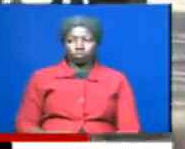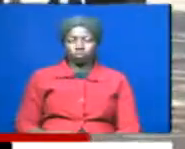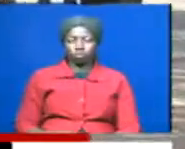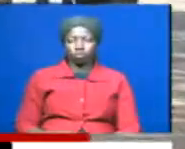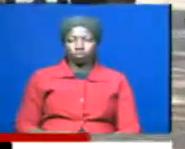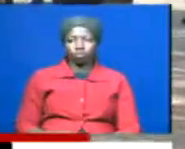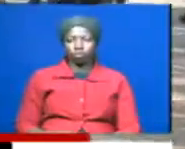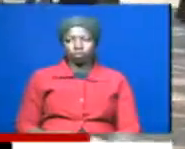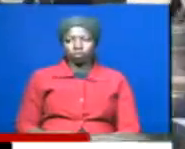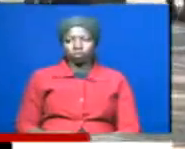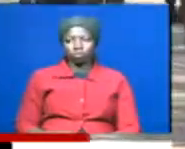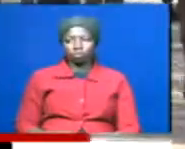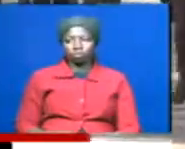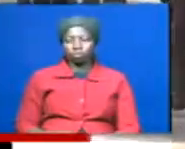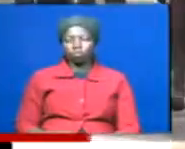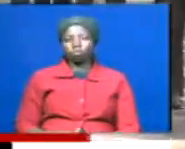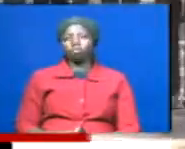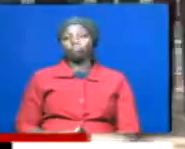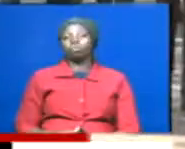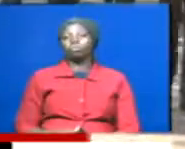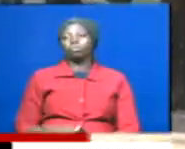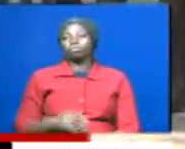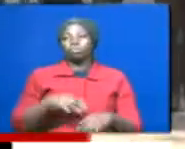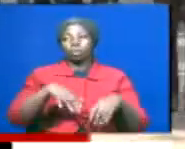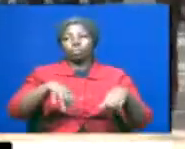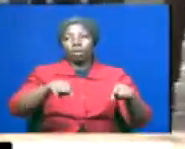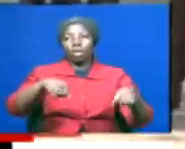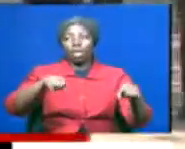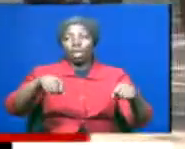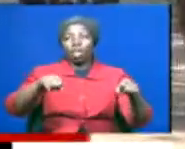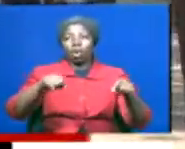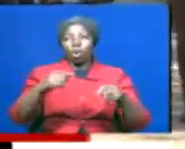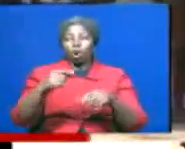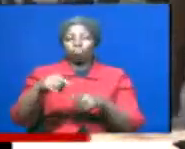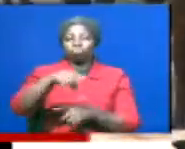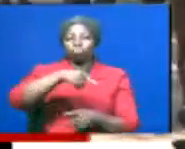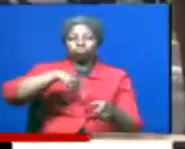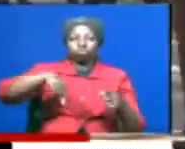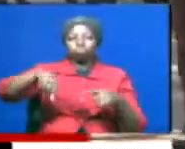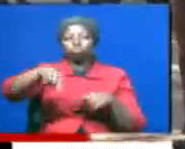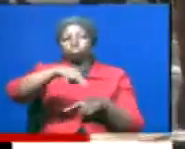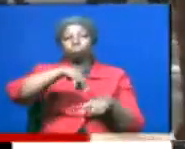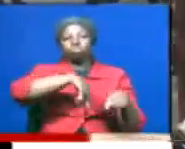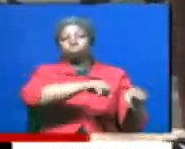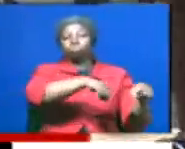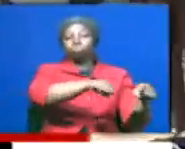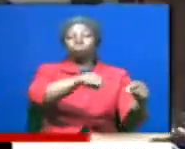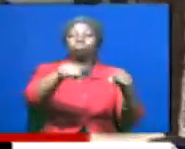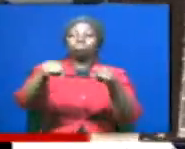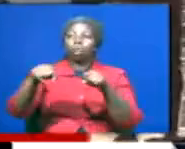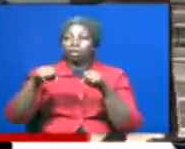here, and it's only the motorcycles actually roaming around, and people actually